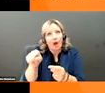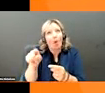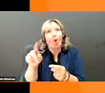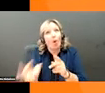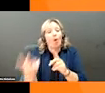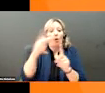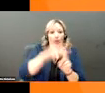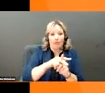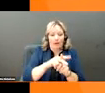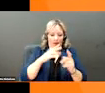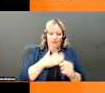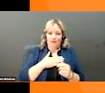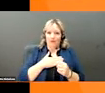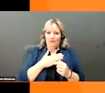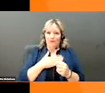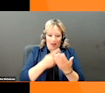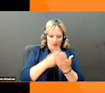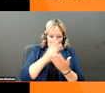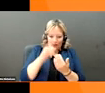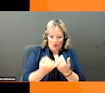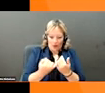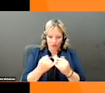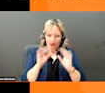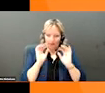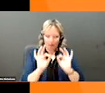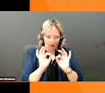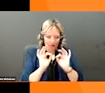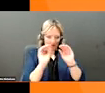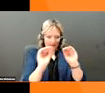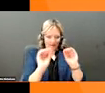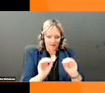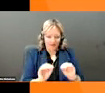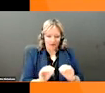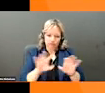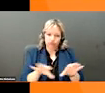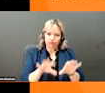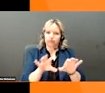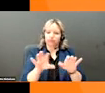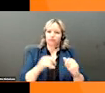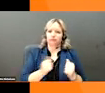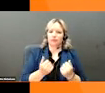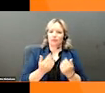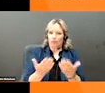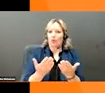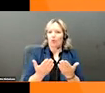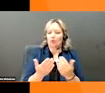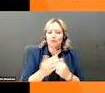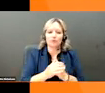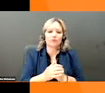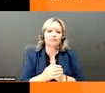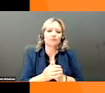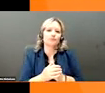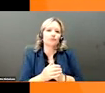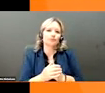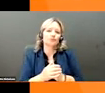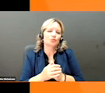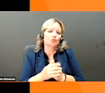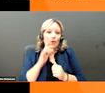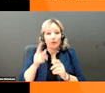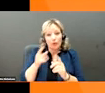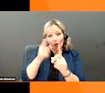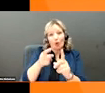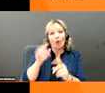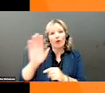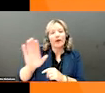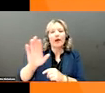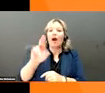project or qualifications, and see if it's going to advance their goals. Really looking to solve a problem for them